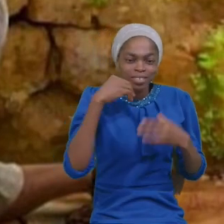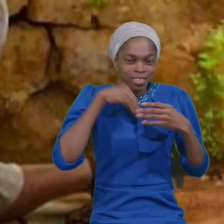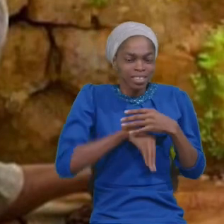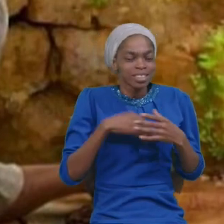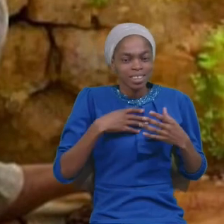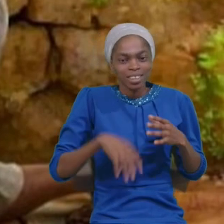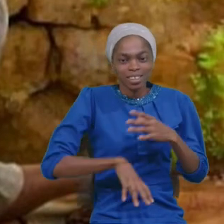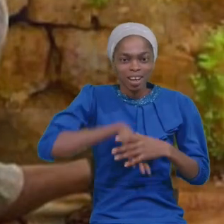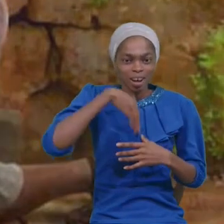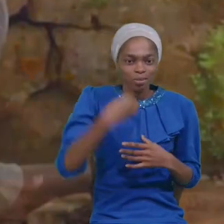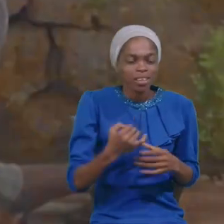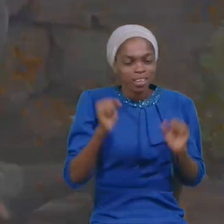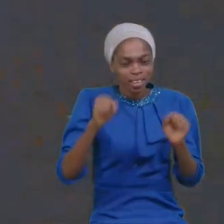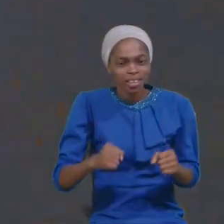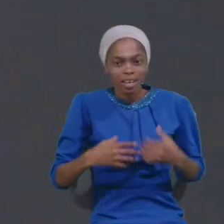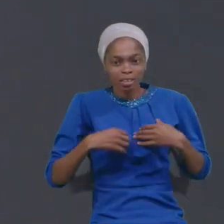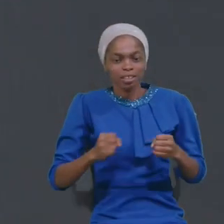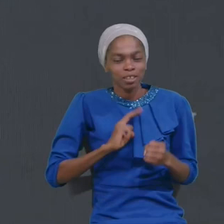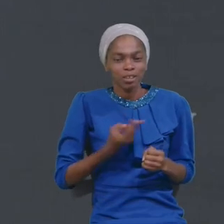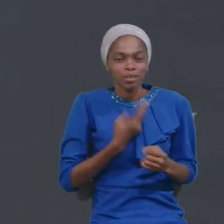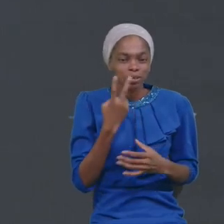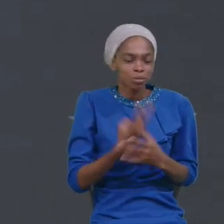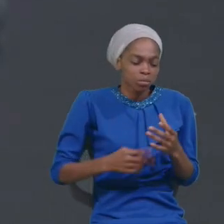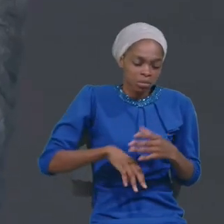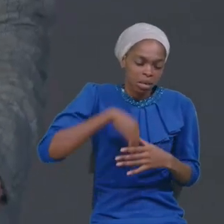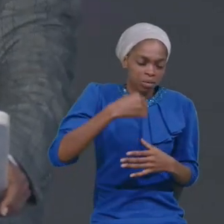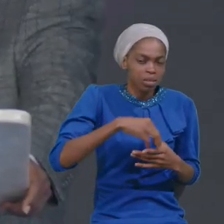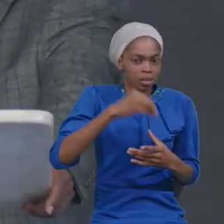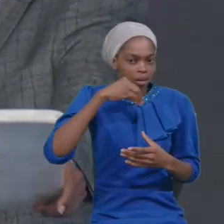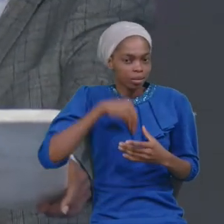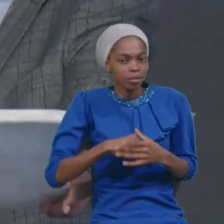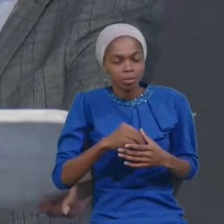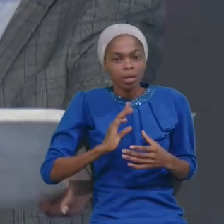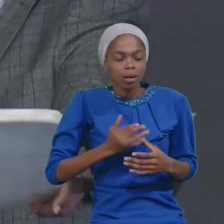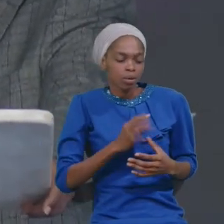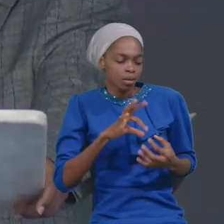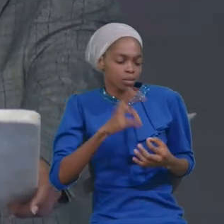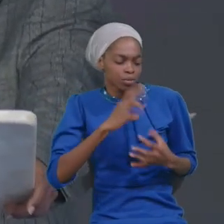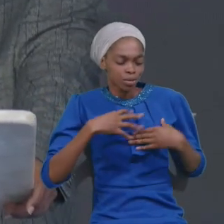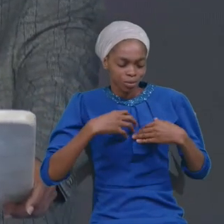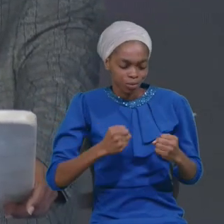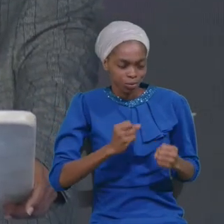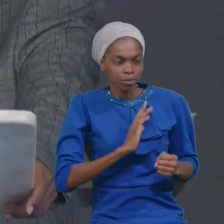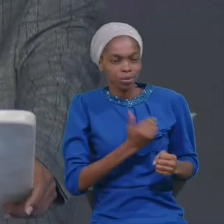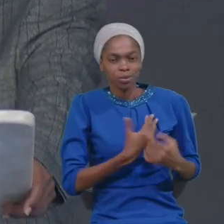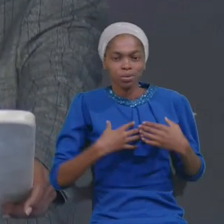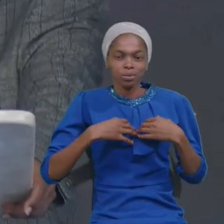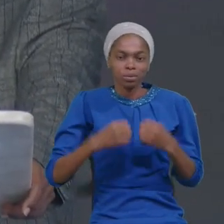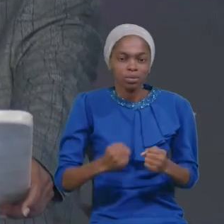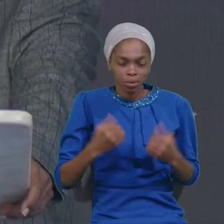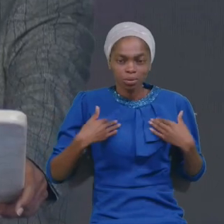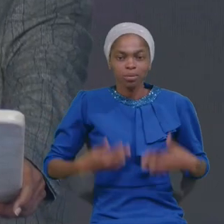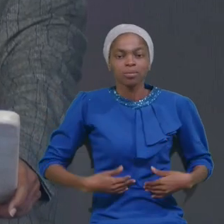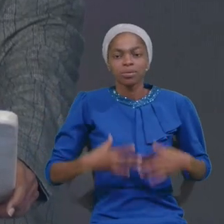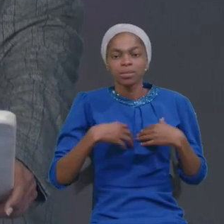soul is healed. Our body is healed. It gives us the threefold healing: